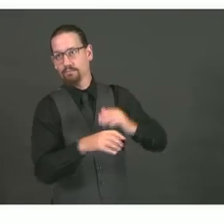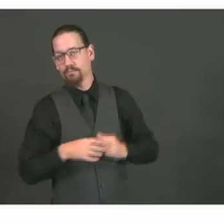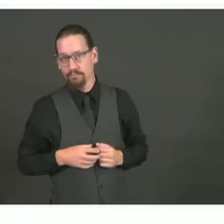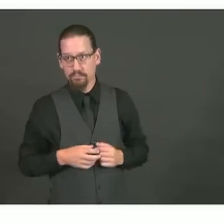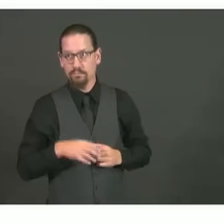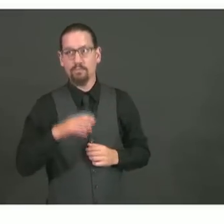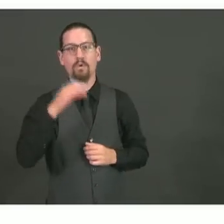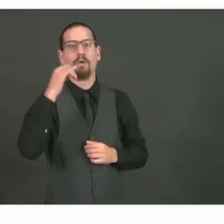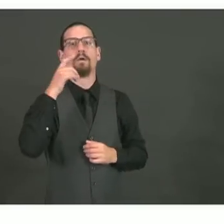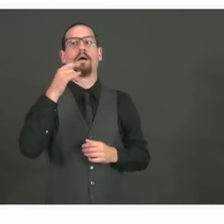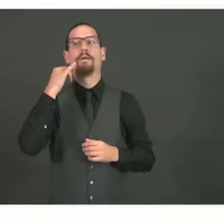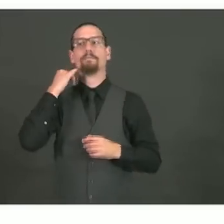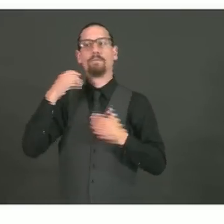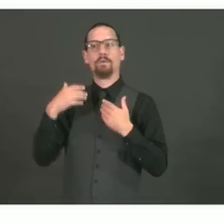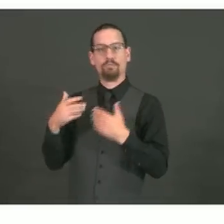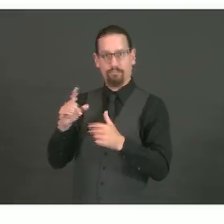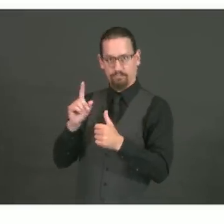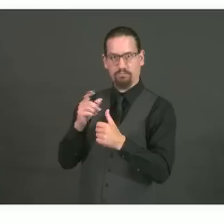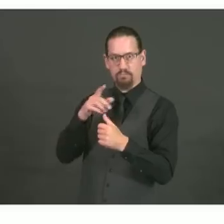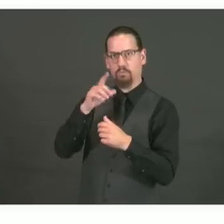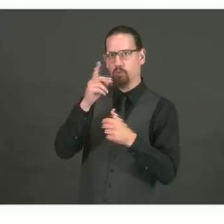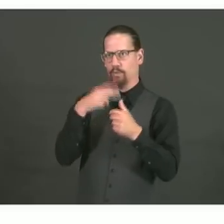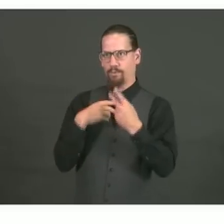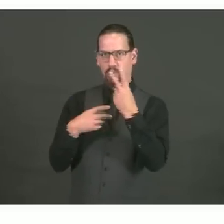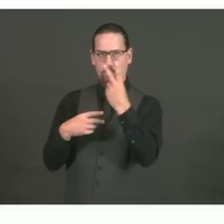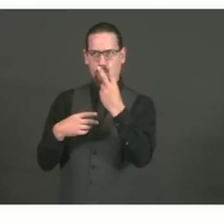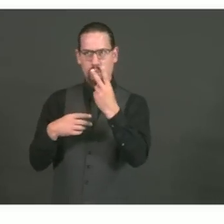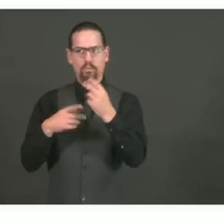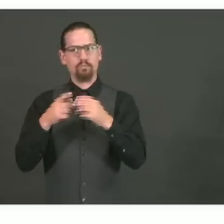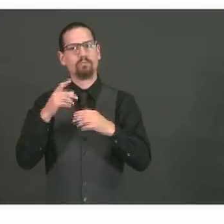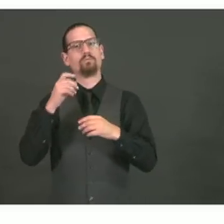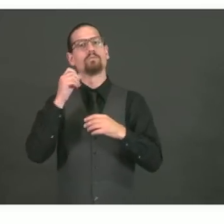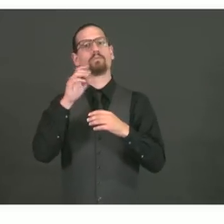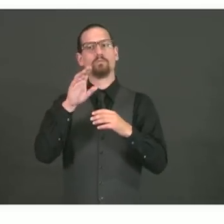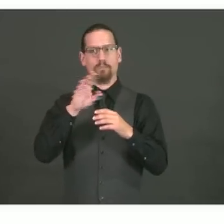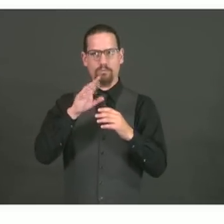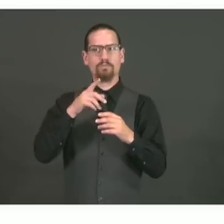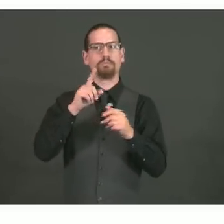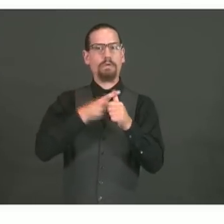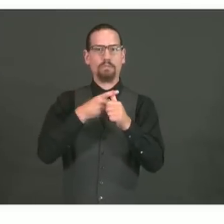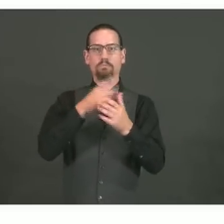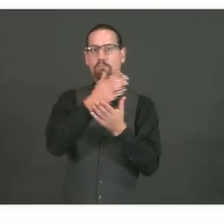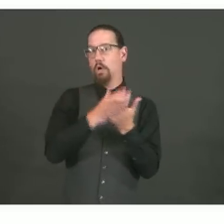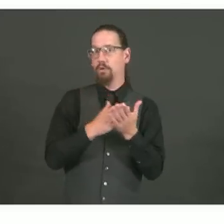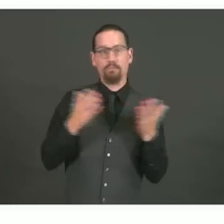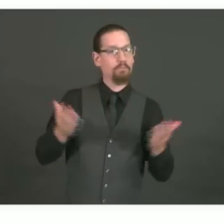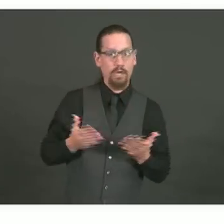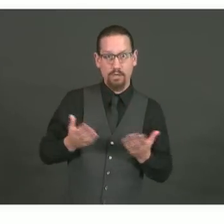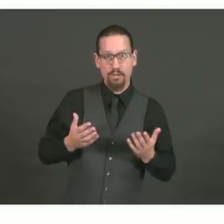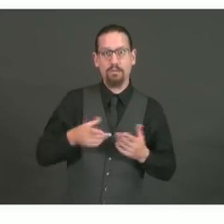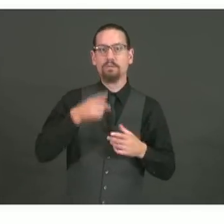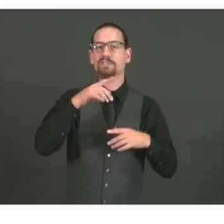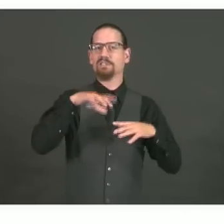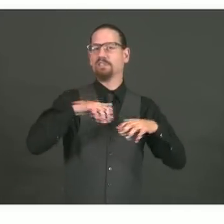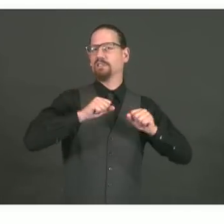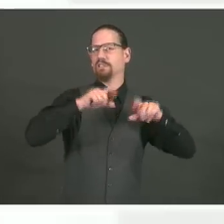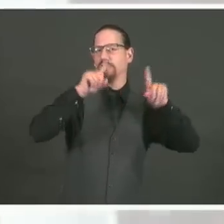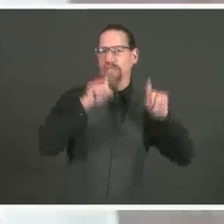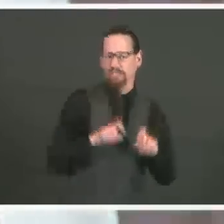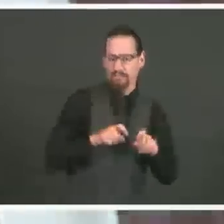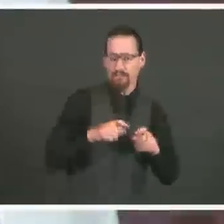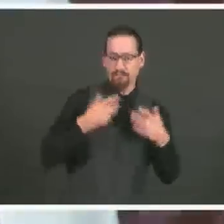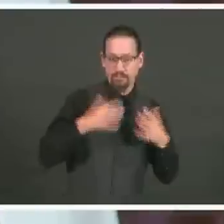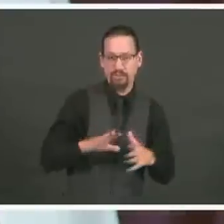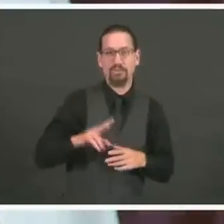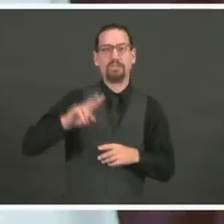So let me tell you about where we are and where we're going and why I'm hopeful it's going to continue to get better. 2 weeks ago, I announced